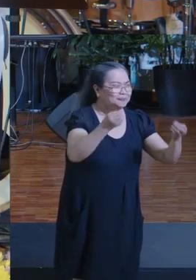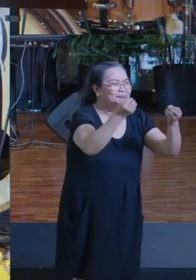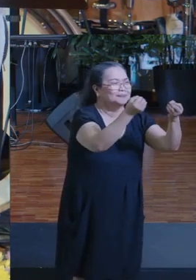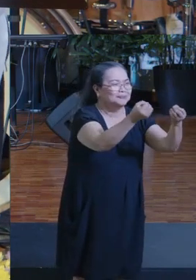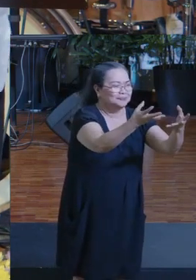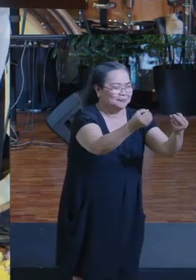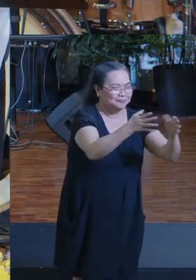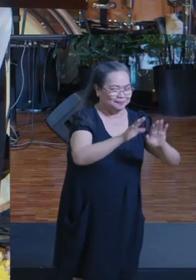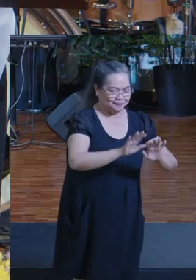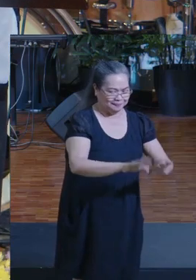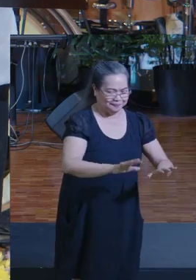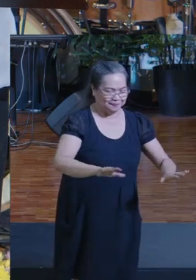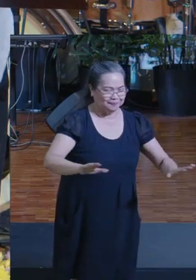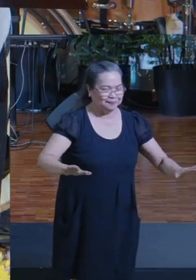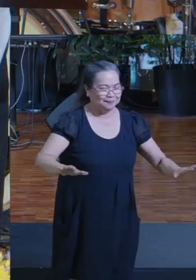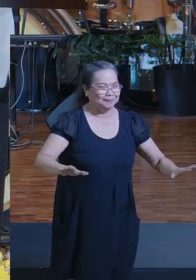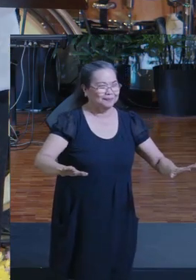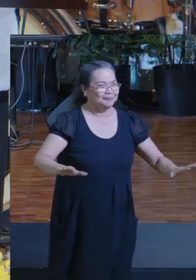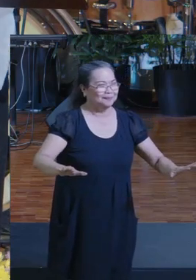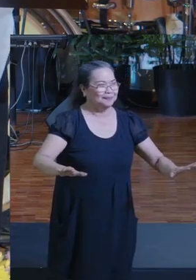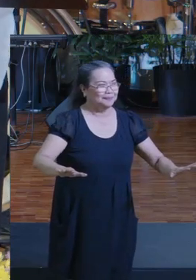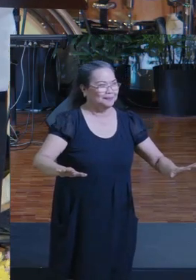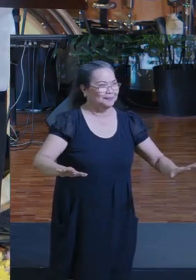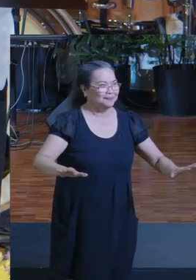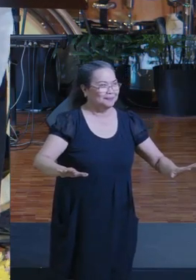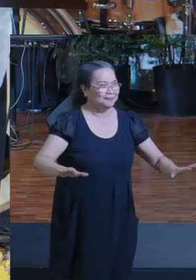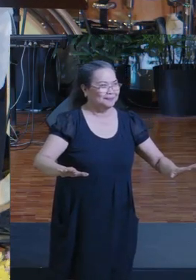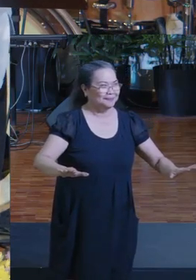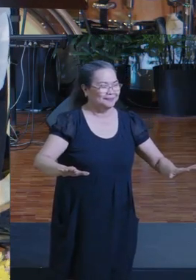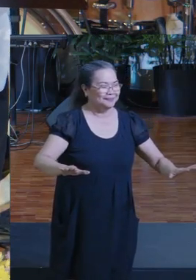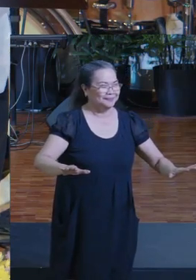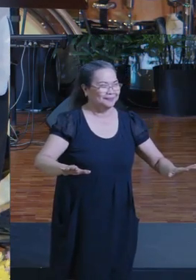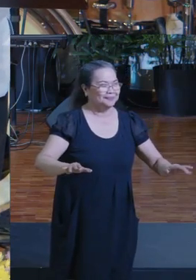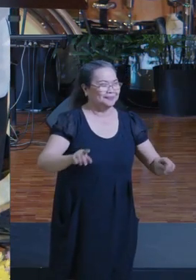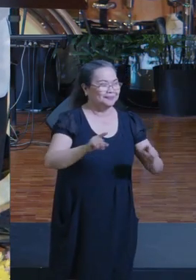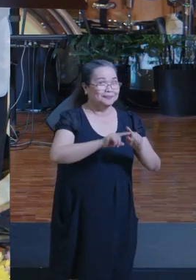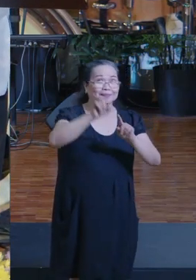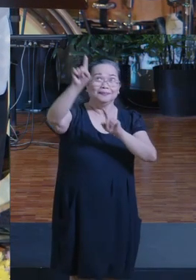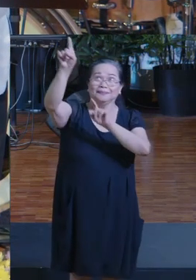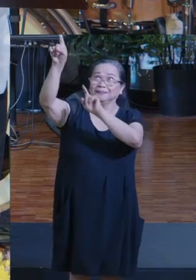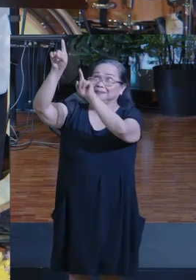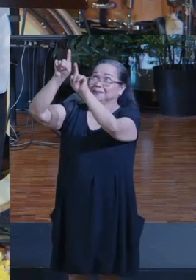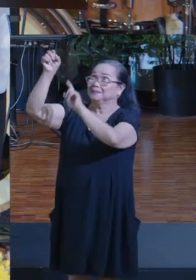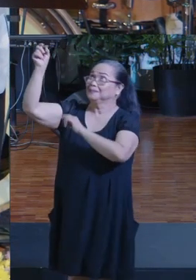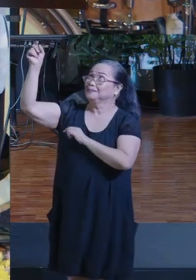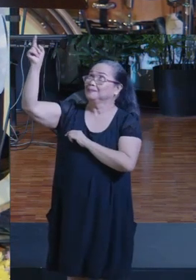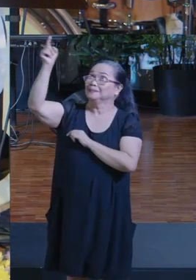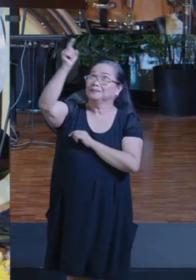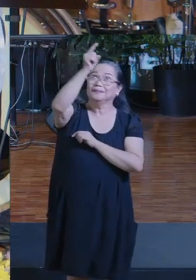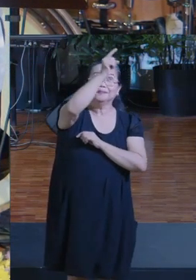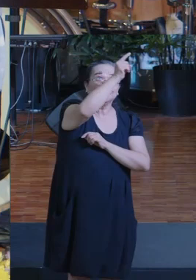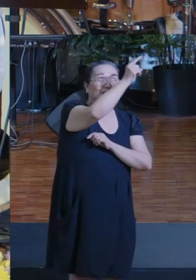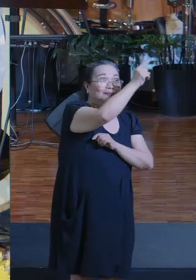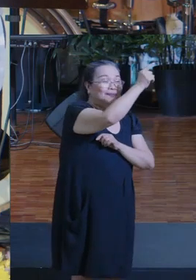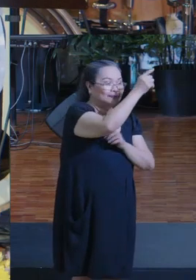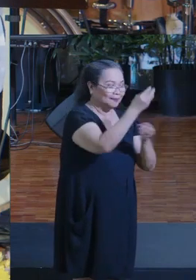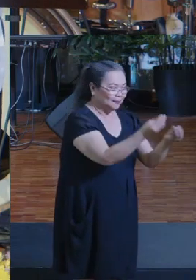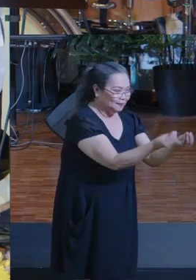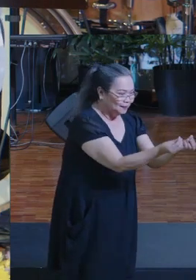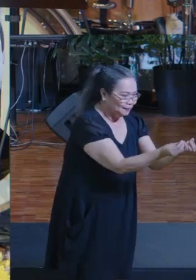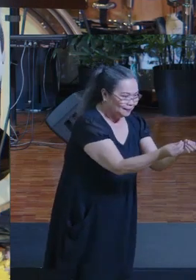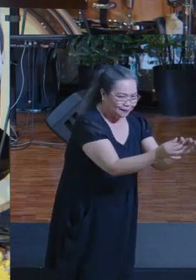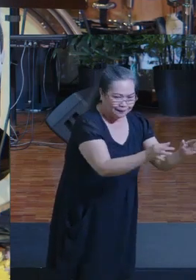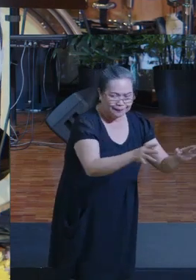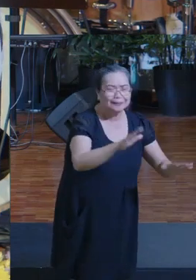your offspring. Plural, as the stars of heaven and as the sand that is on the seashore. And